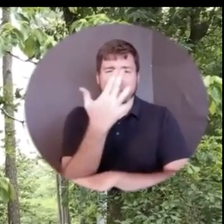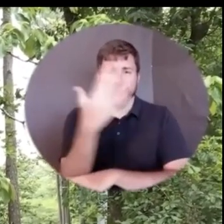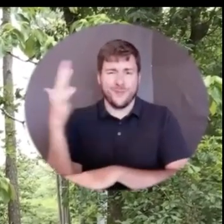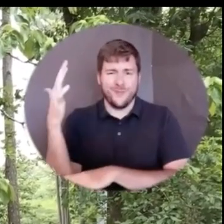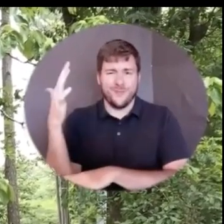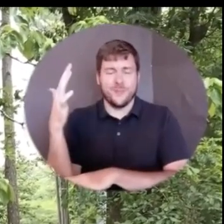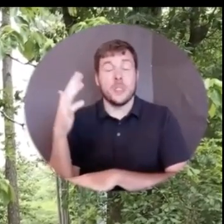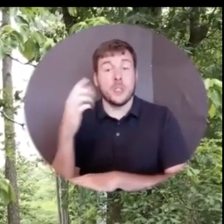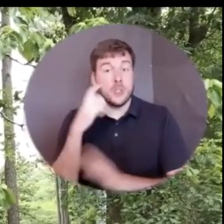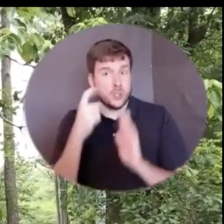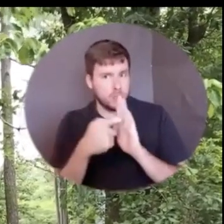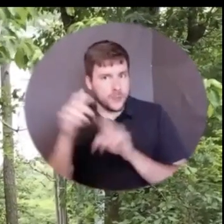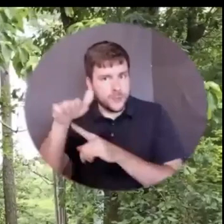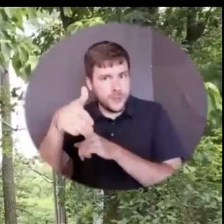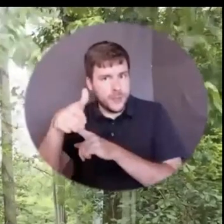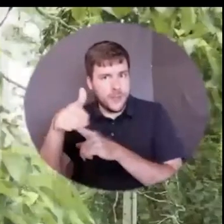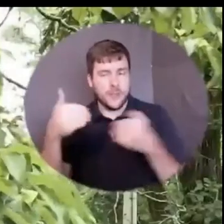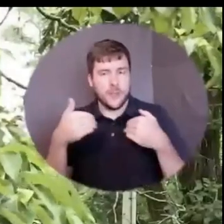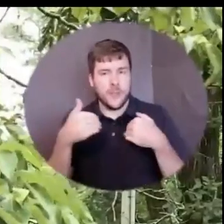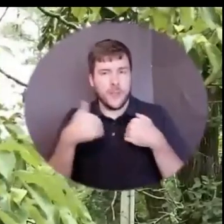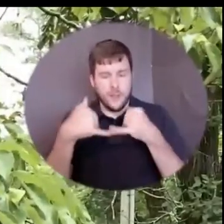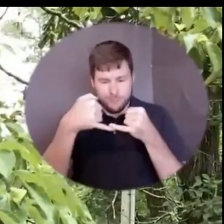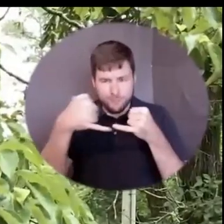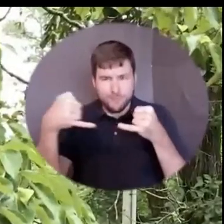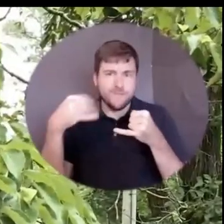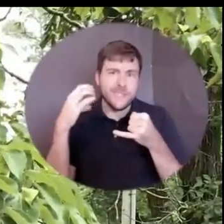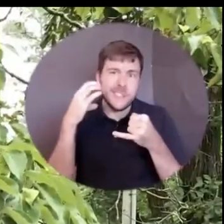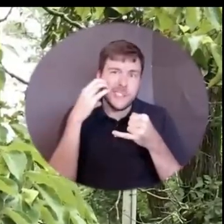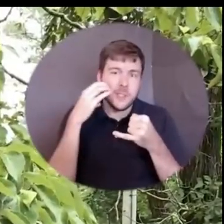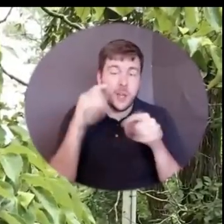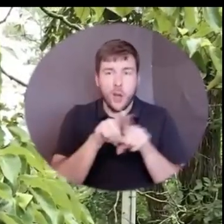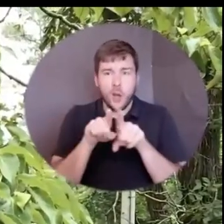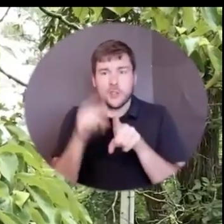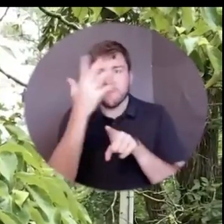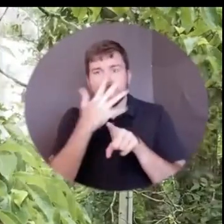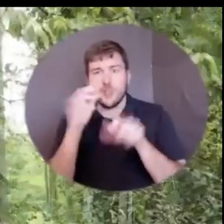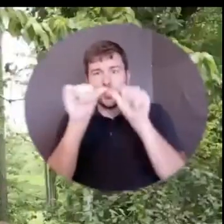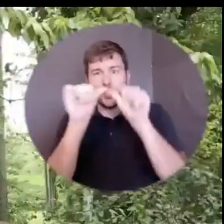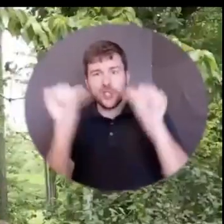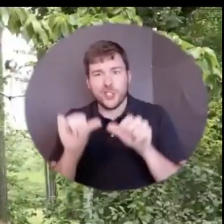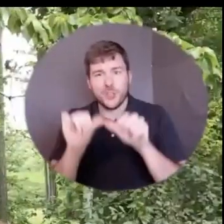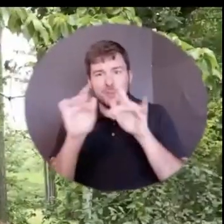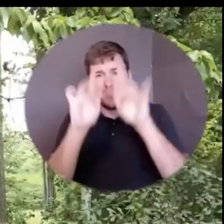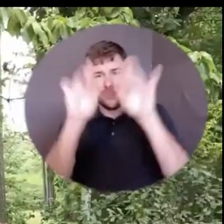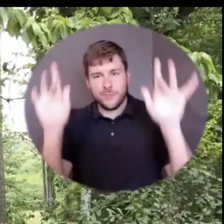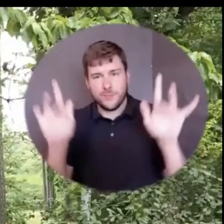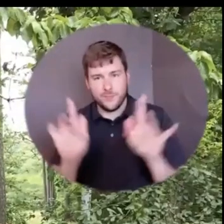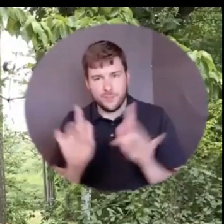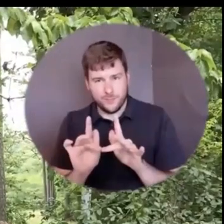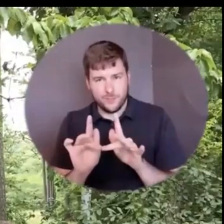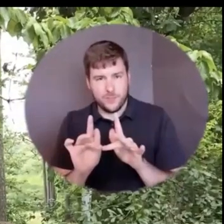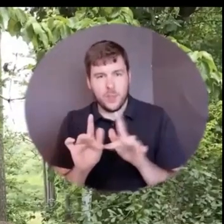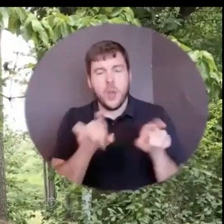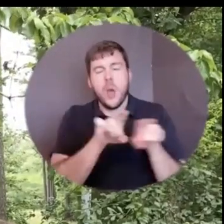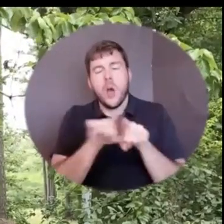Carolina. You can notice that on the leaves, they have really wide veins and kind of a heart-shaped look, and that's a good way to help you identify it.